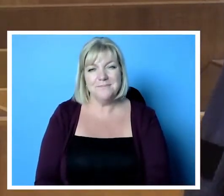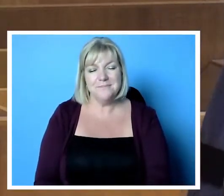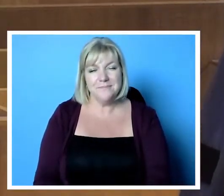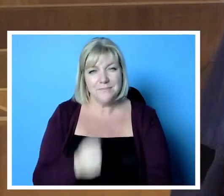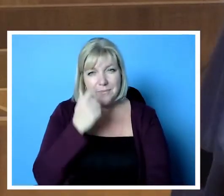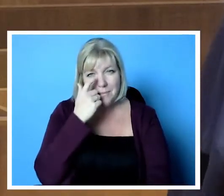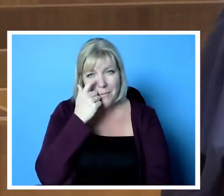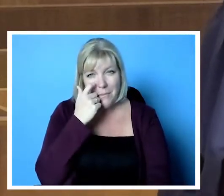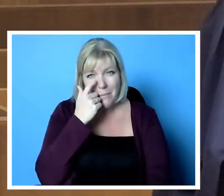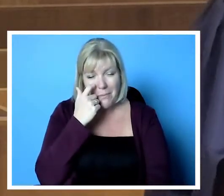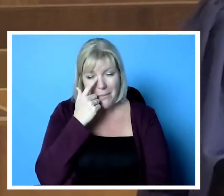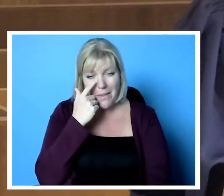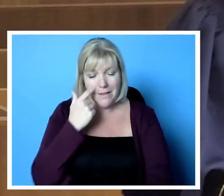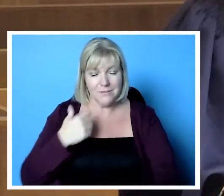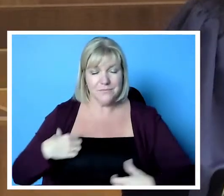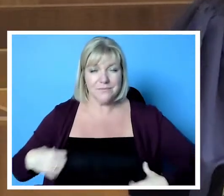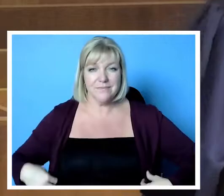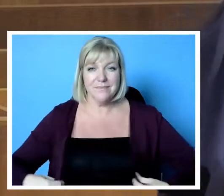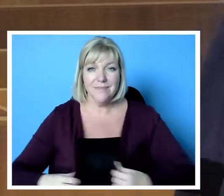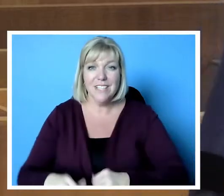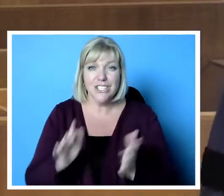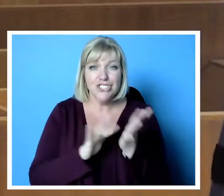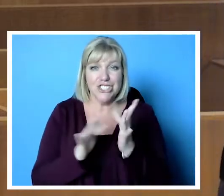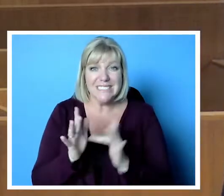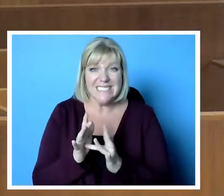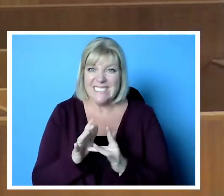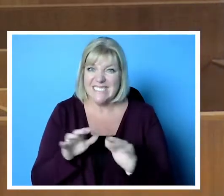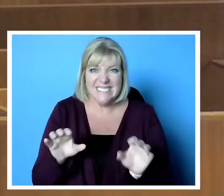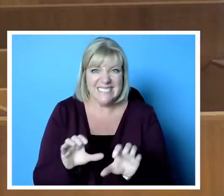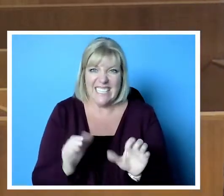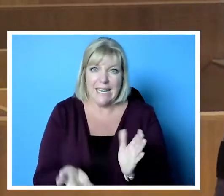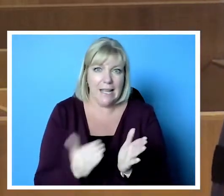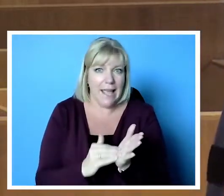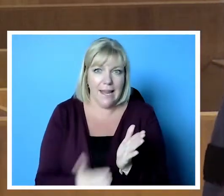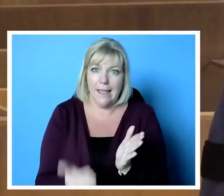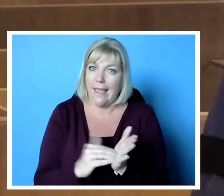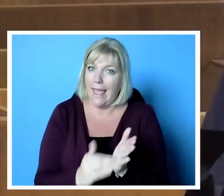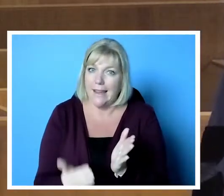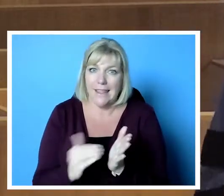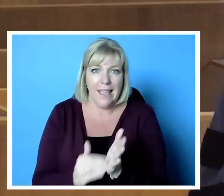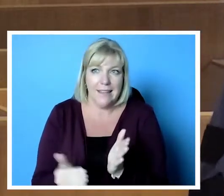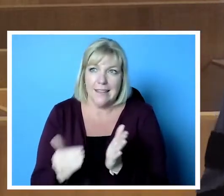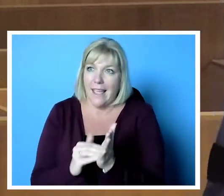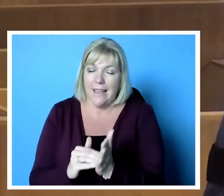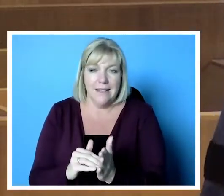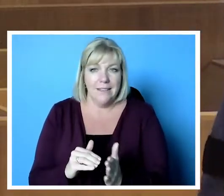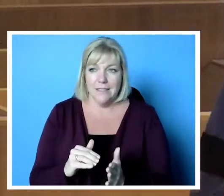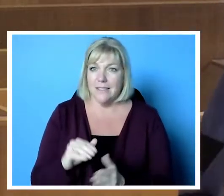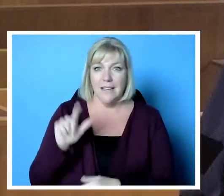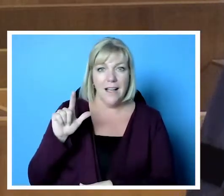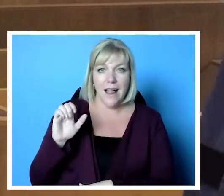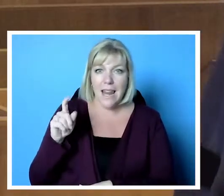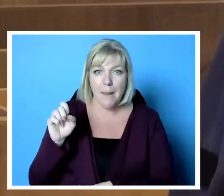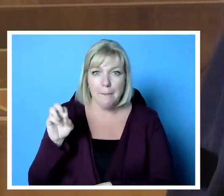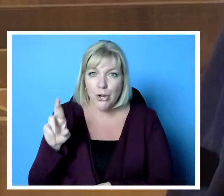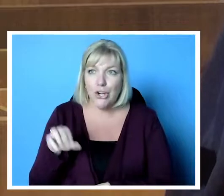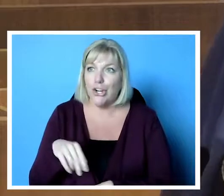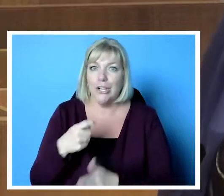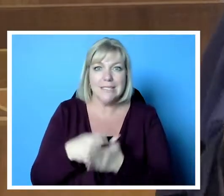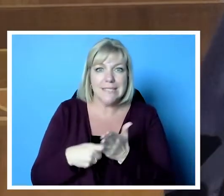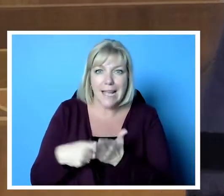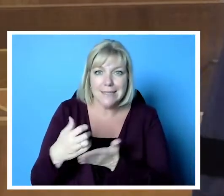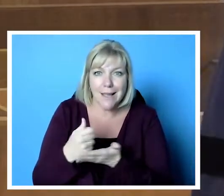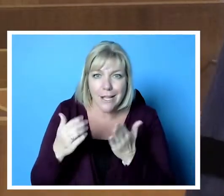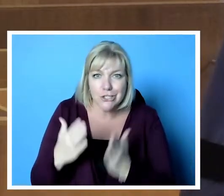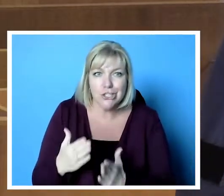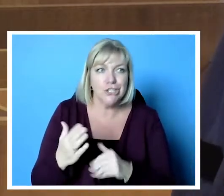And we see Jesus do this over and over again in his life and ministry. He looks at the lepers and the tax collectors